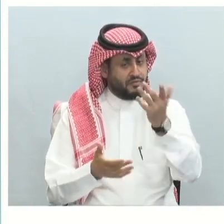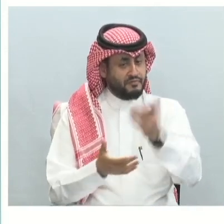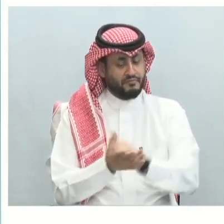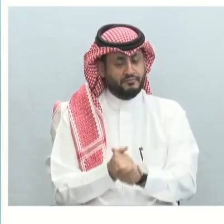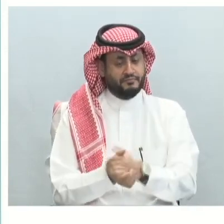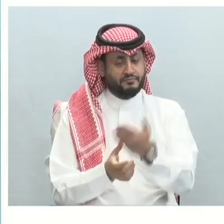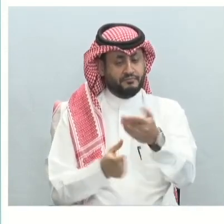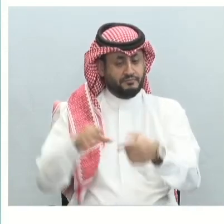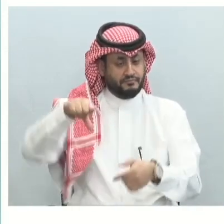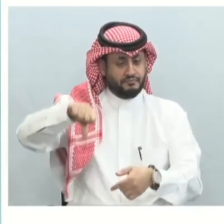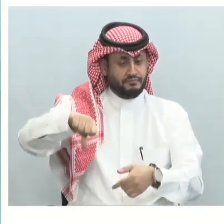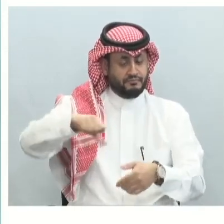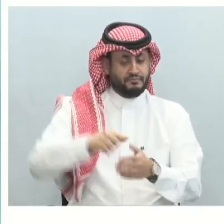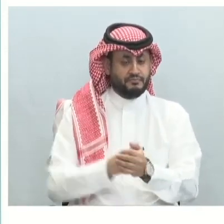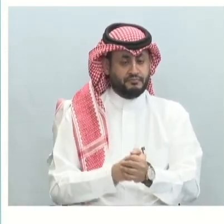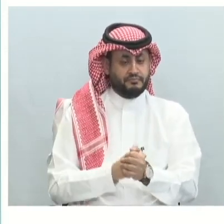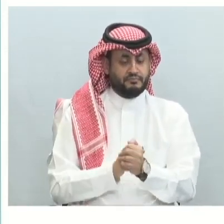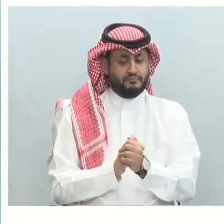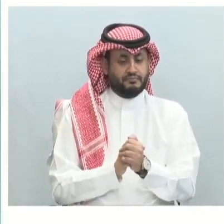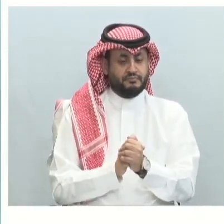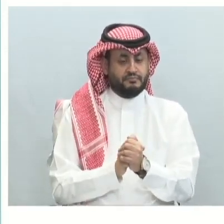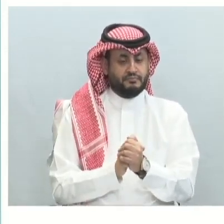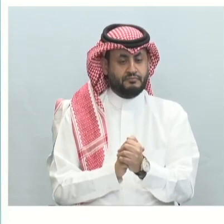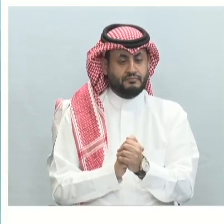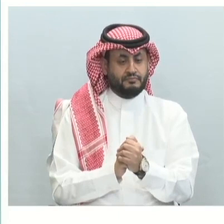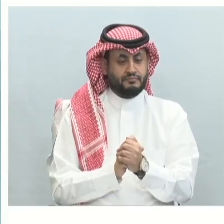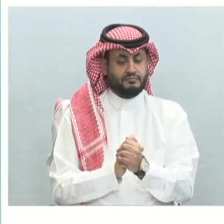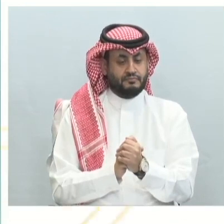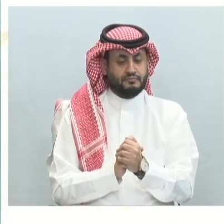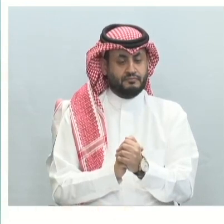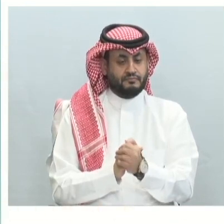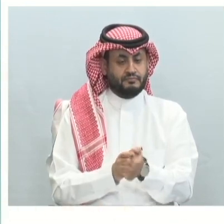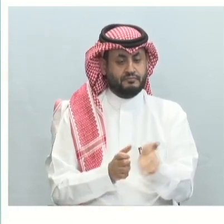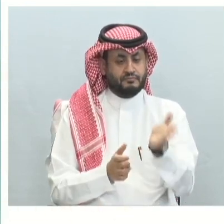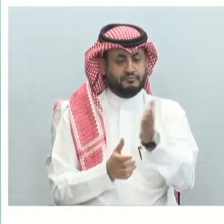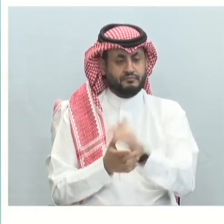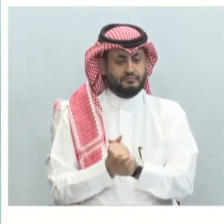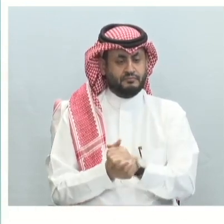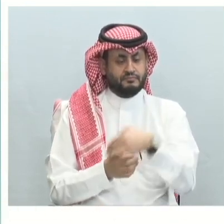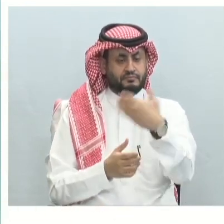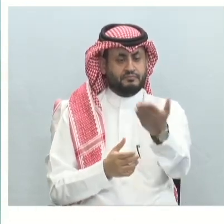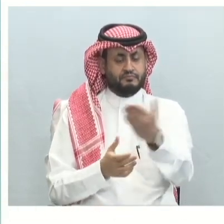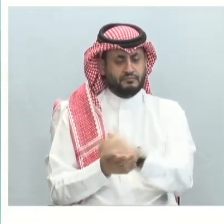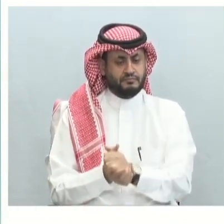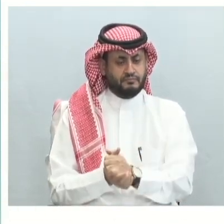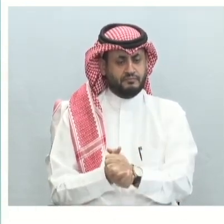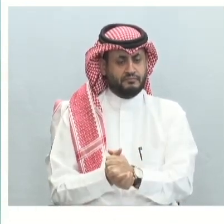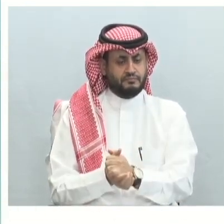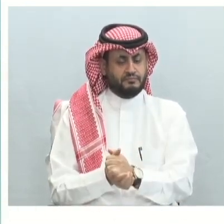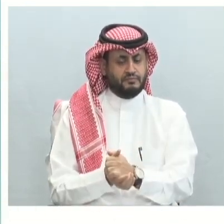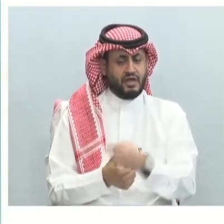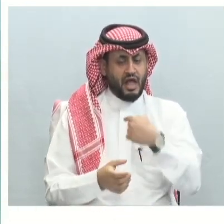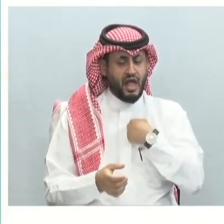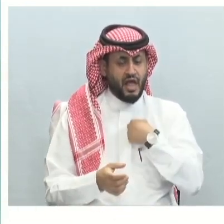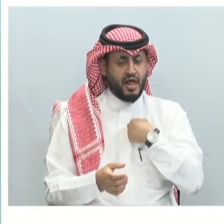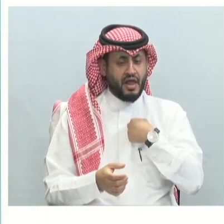So what? It's false. Okay. Now we have this boy says, I'm